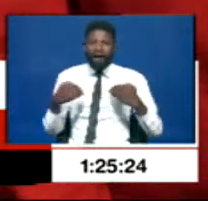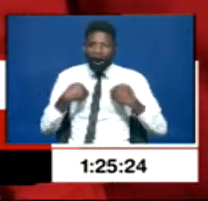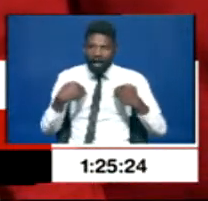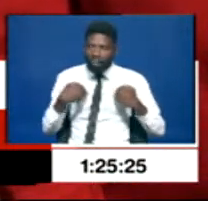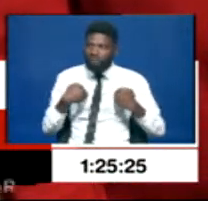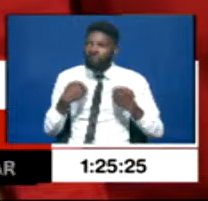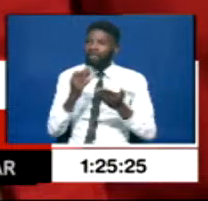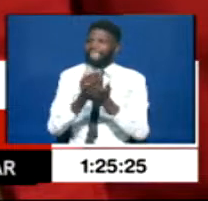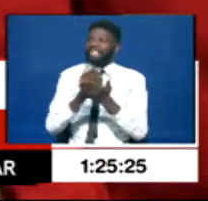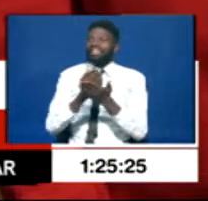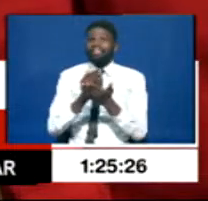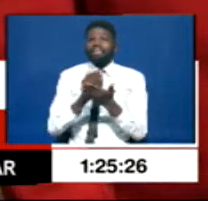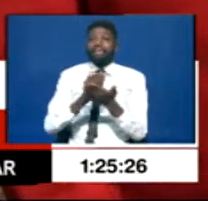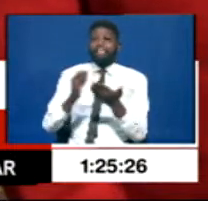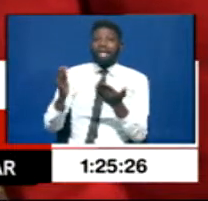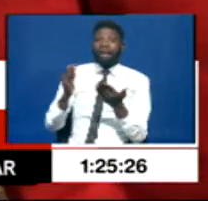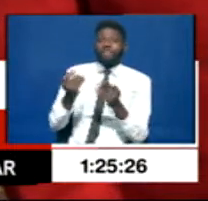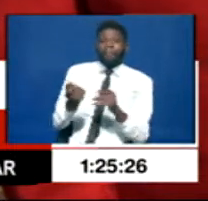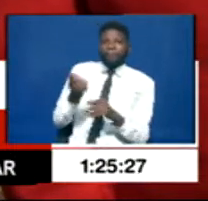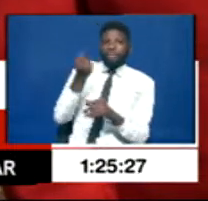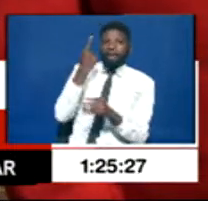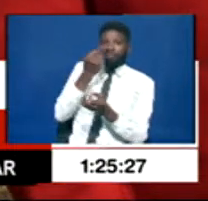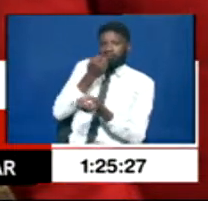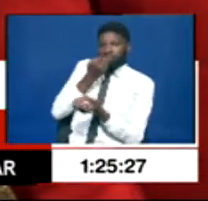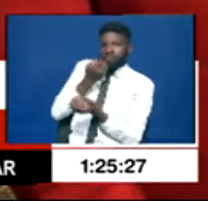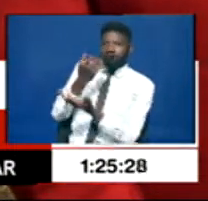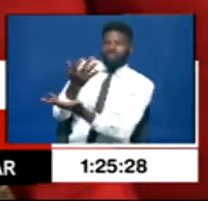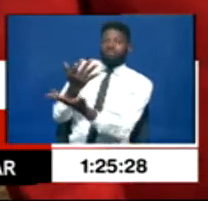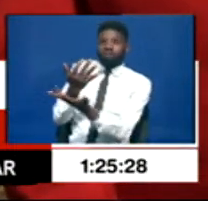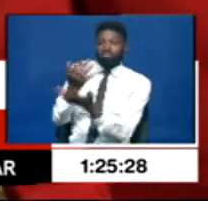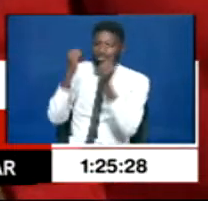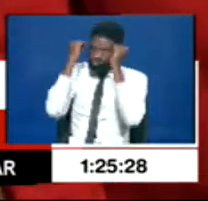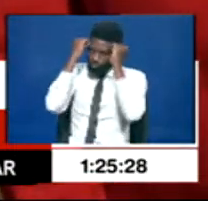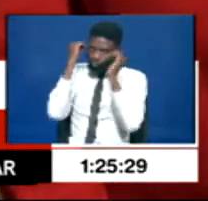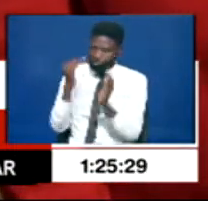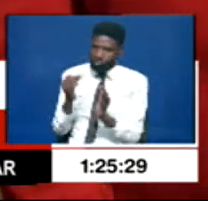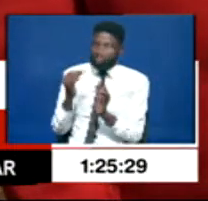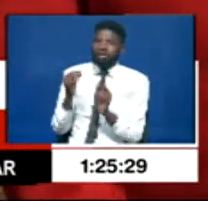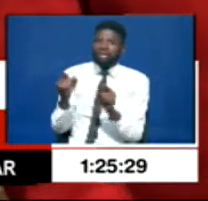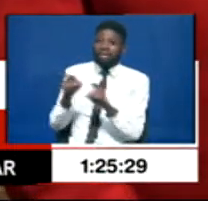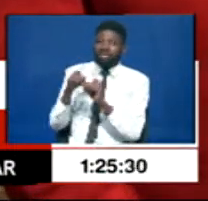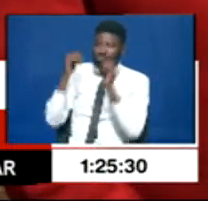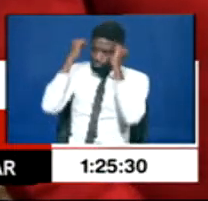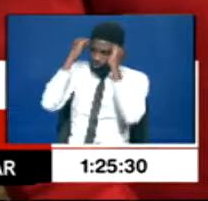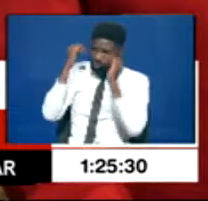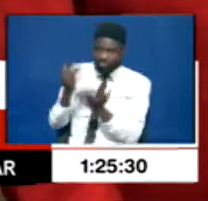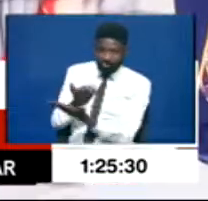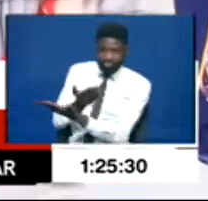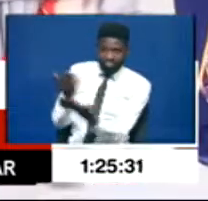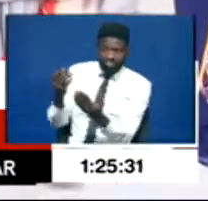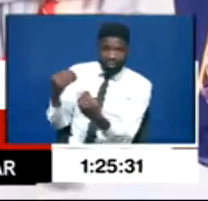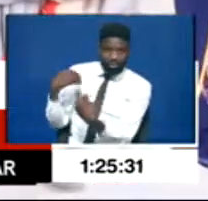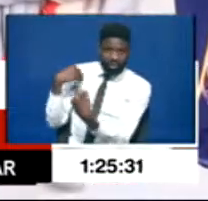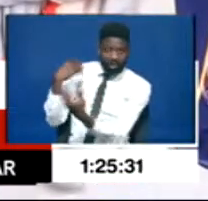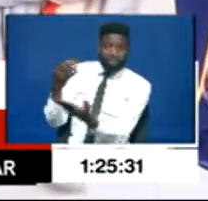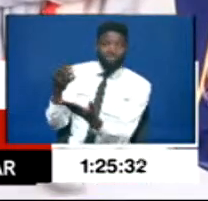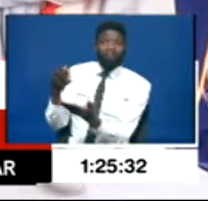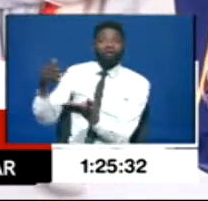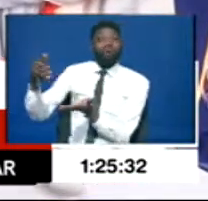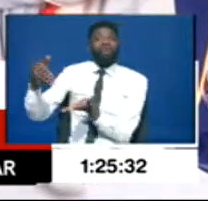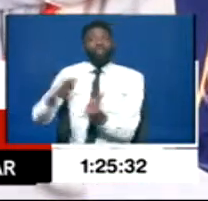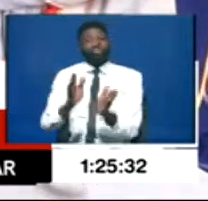some insight to the students, give them a chance to improve their public speaking.